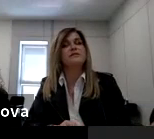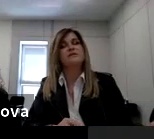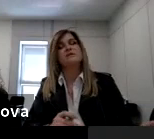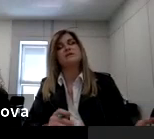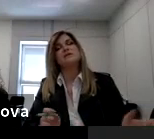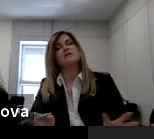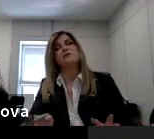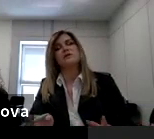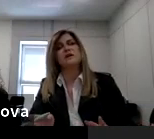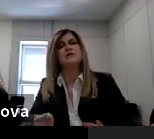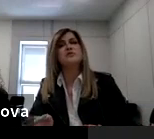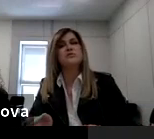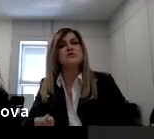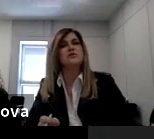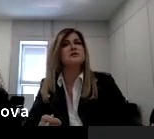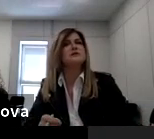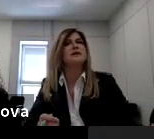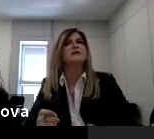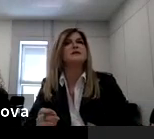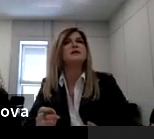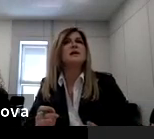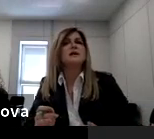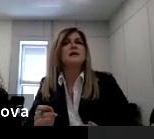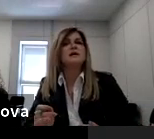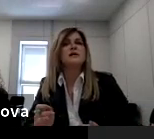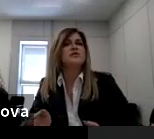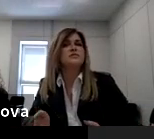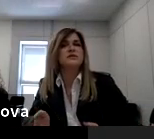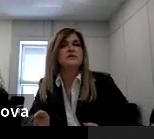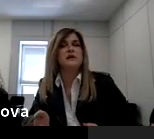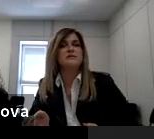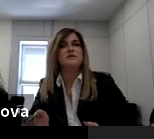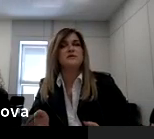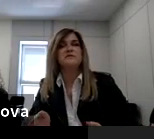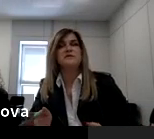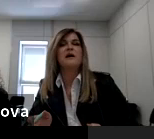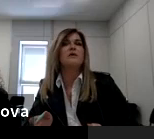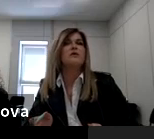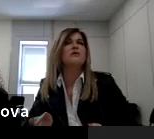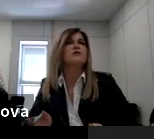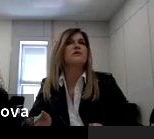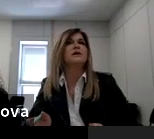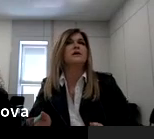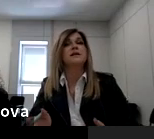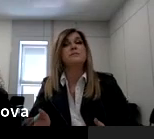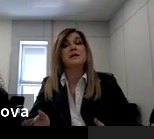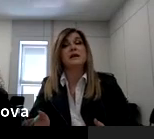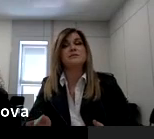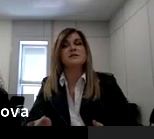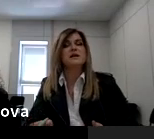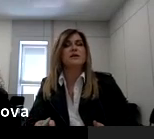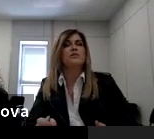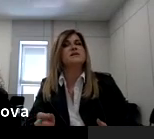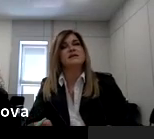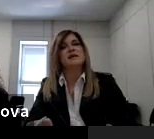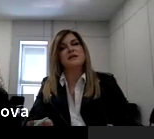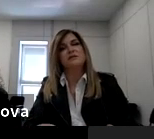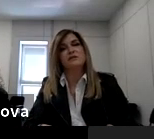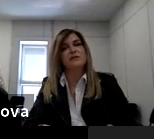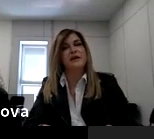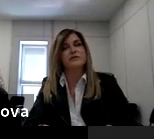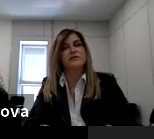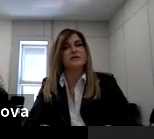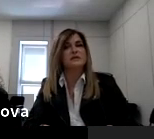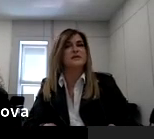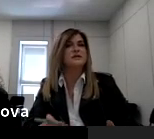small private villas, or huge projects like huge sports grounds for FIFA or for Olympic Games with the same